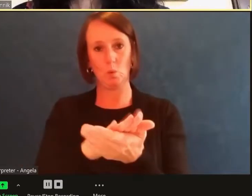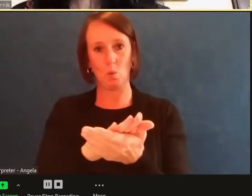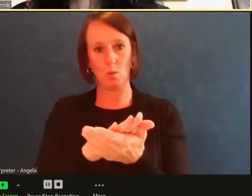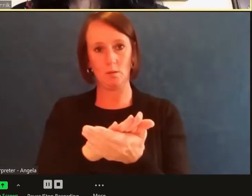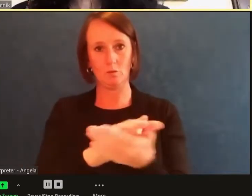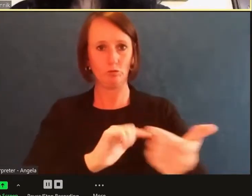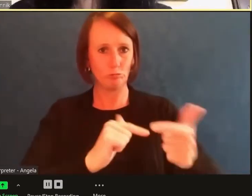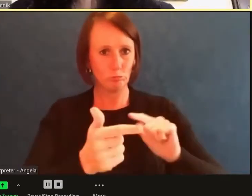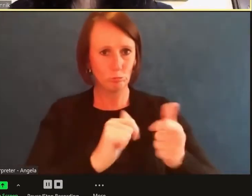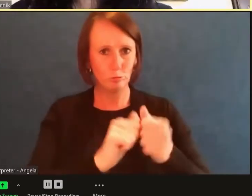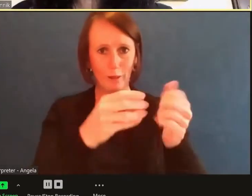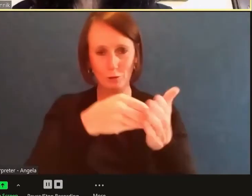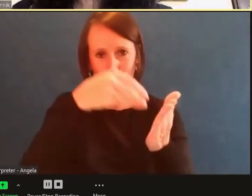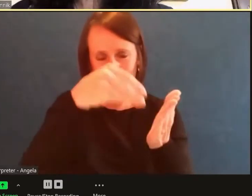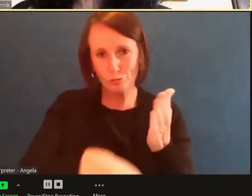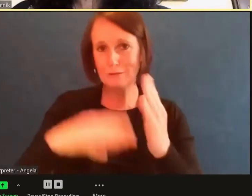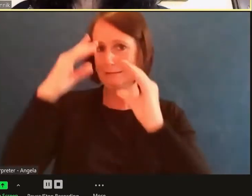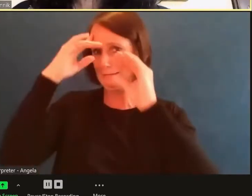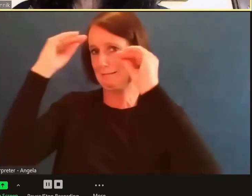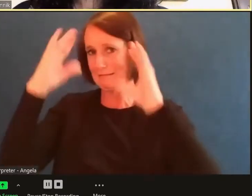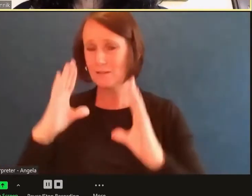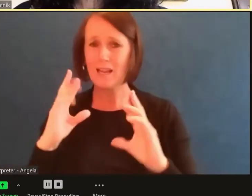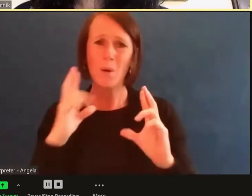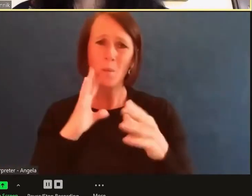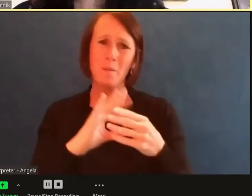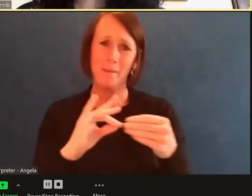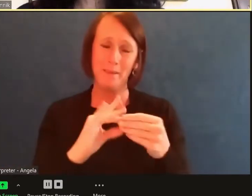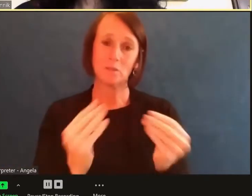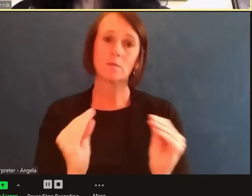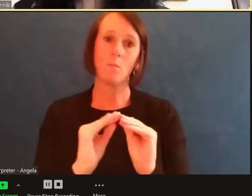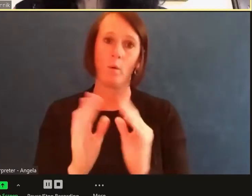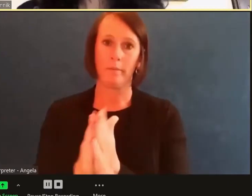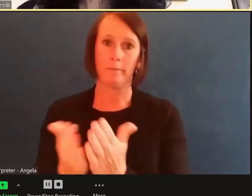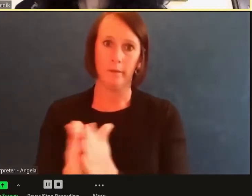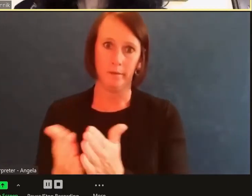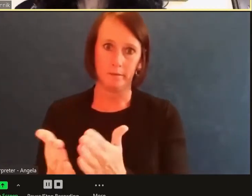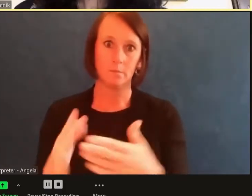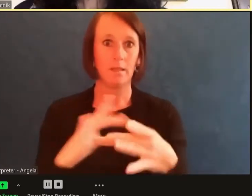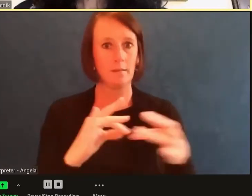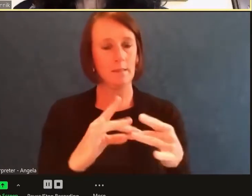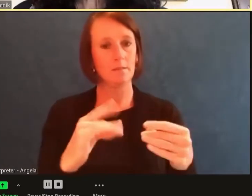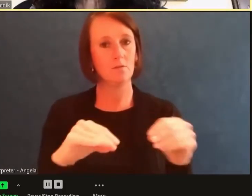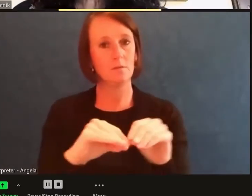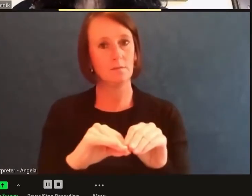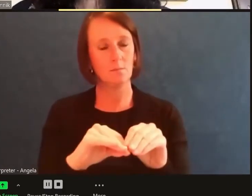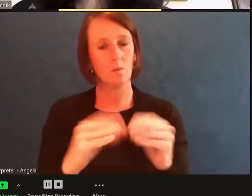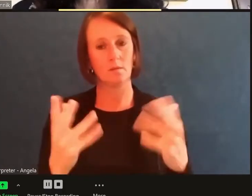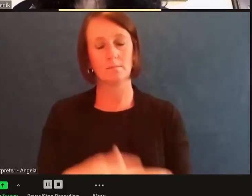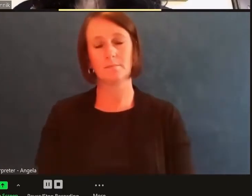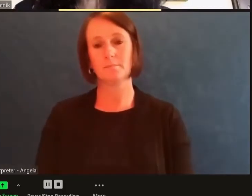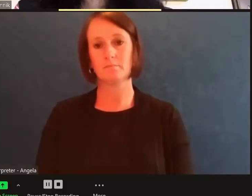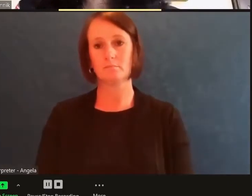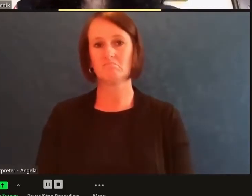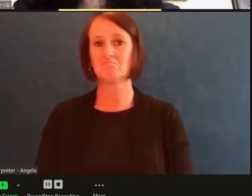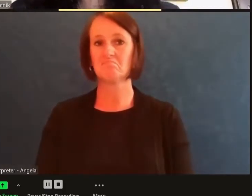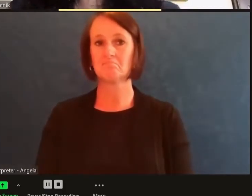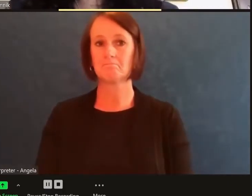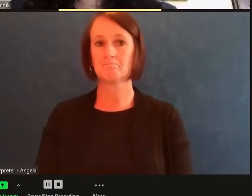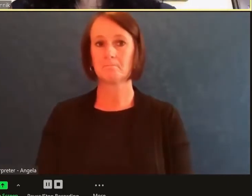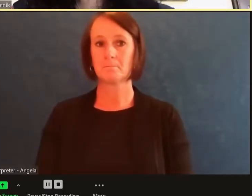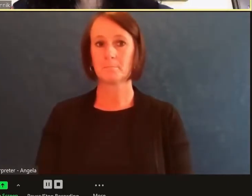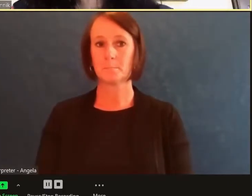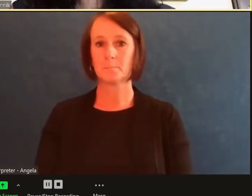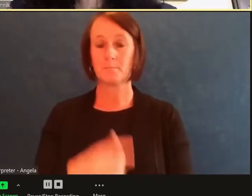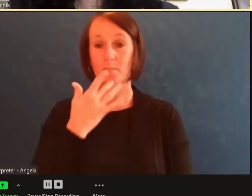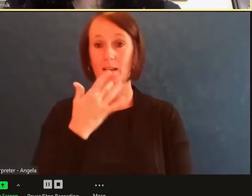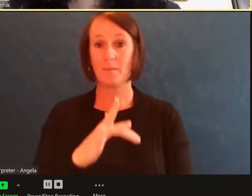Well, and I hope my messages are more than just books. I think they are, and I've been lucky enough